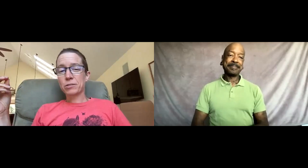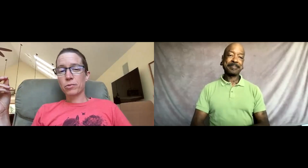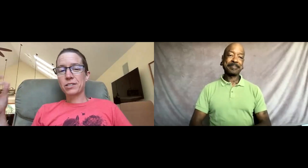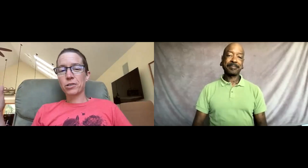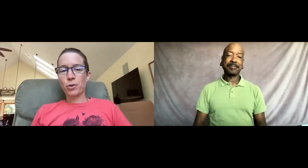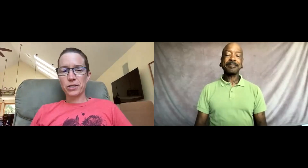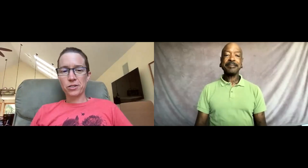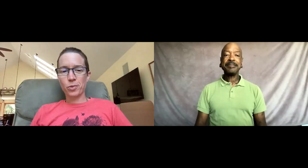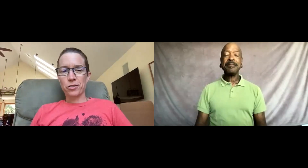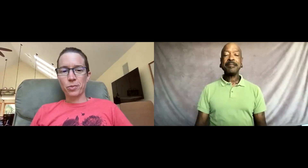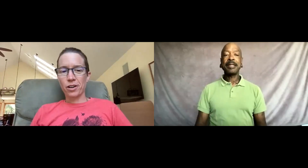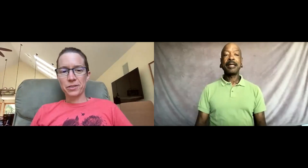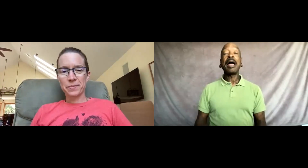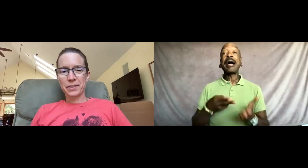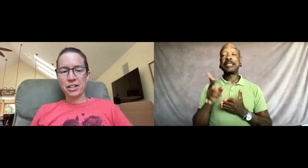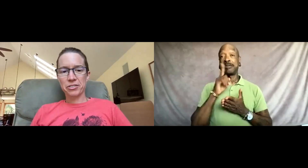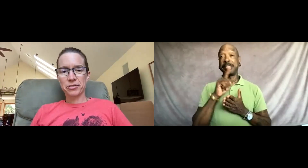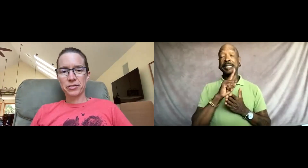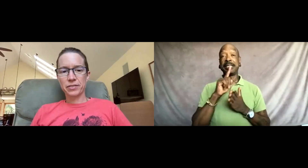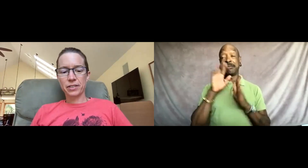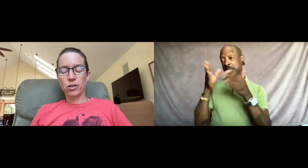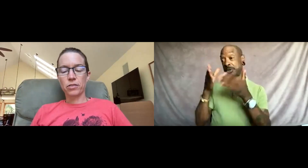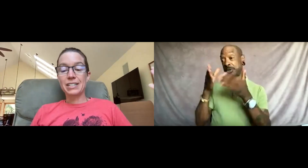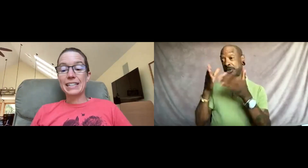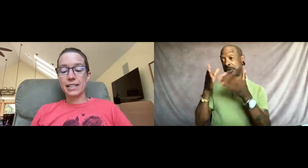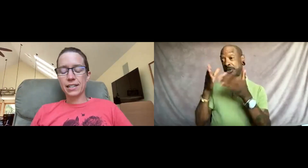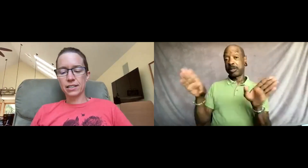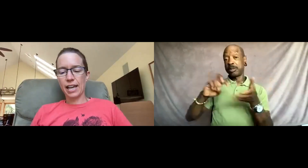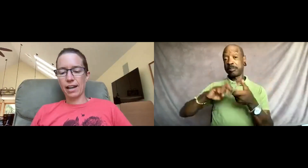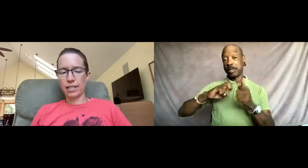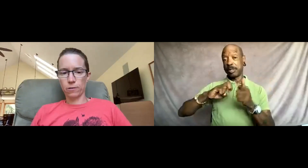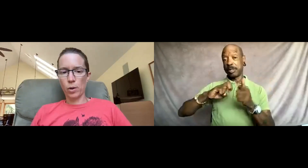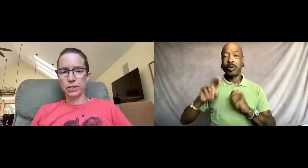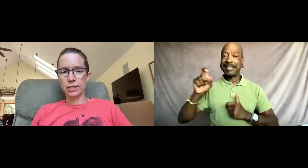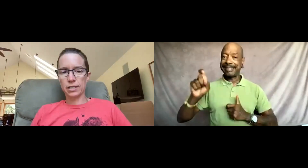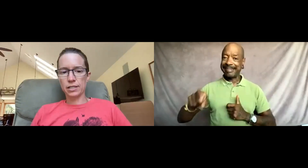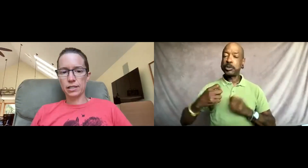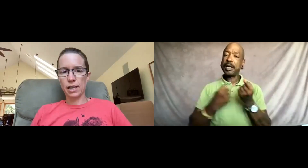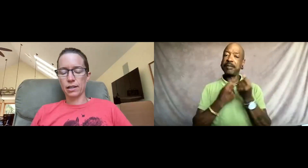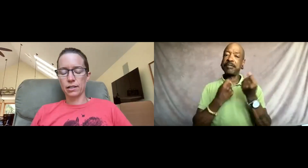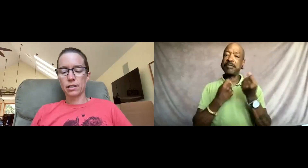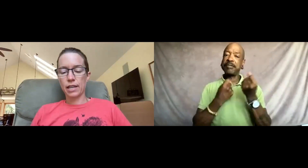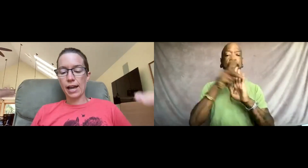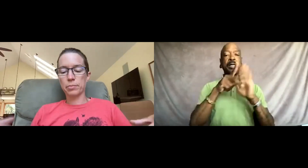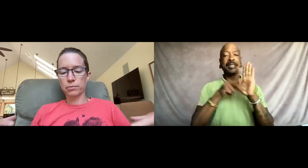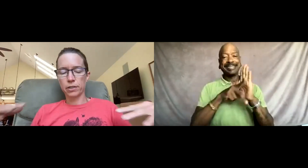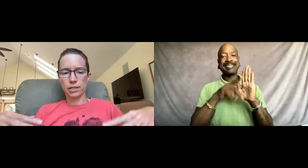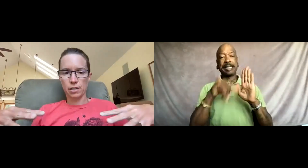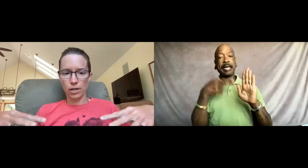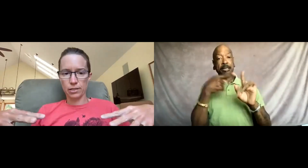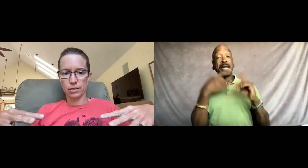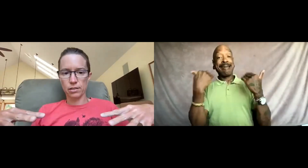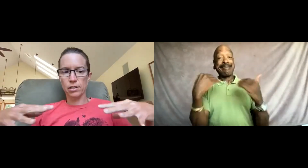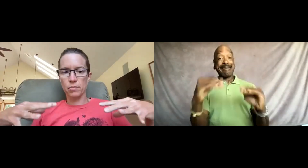honestly, this really points to the broader problem or the need to advocate for policies that cap real